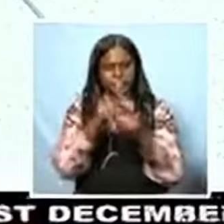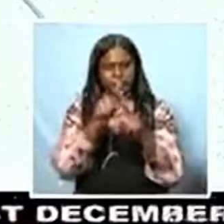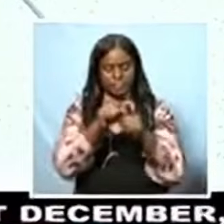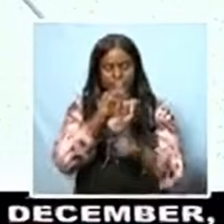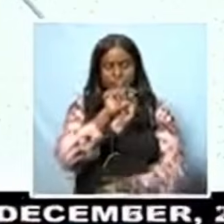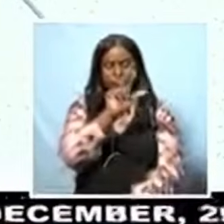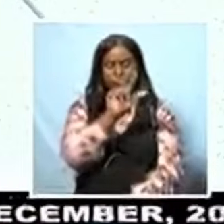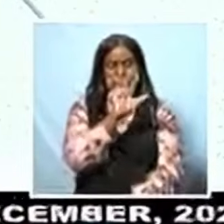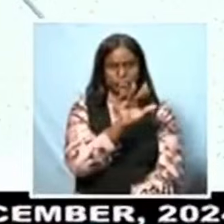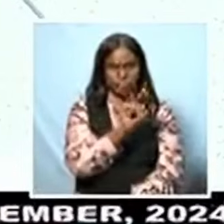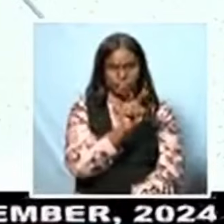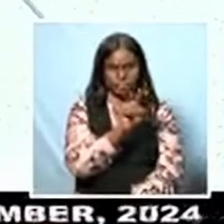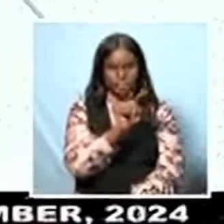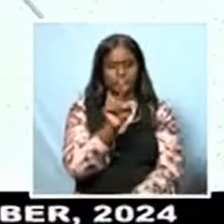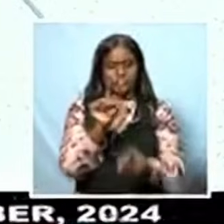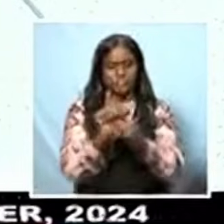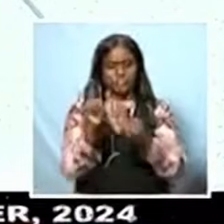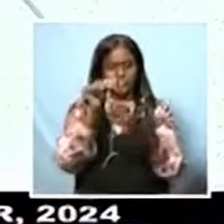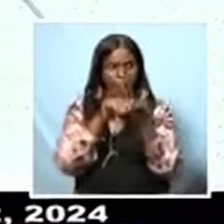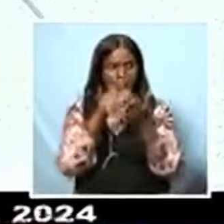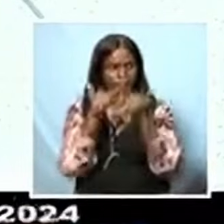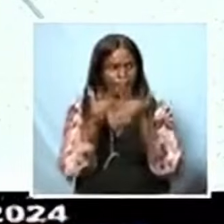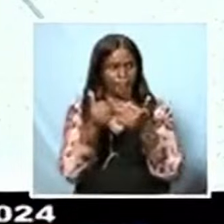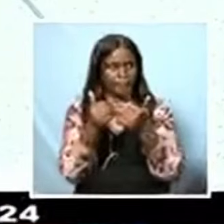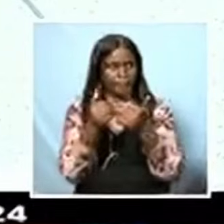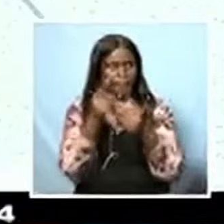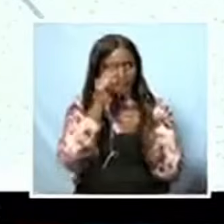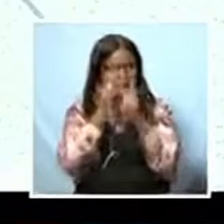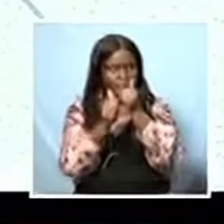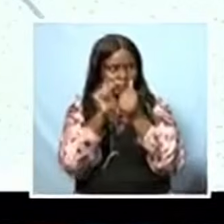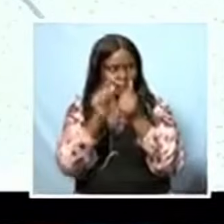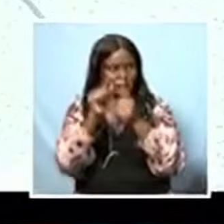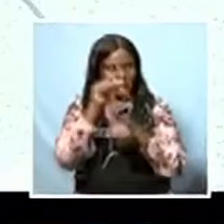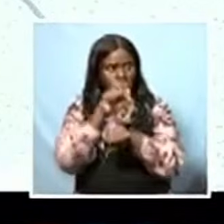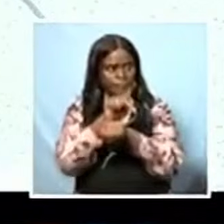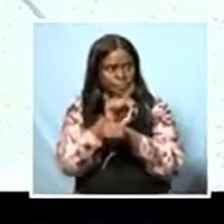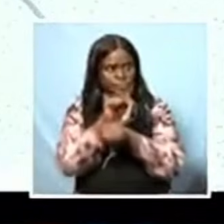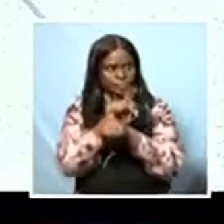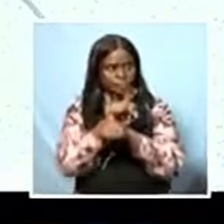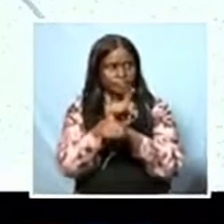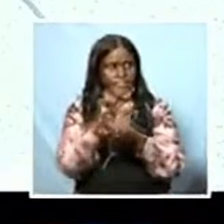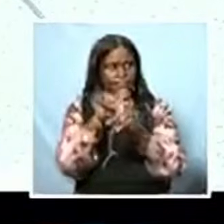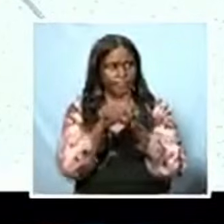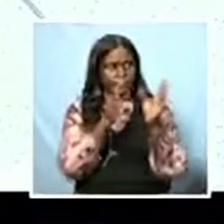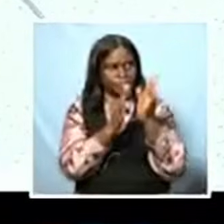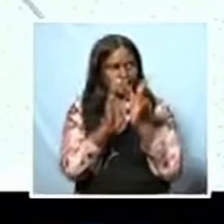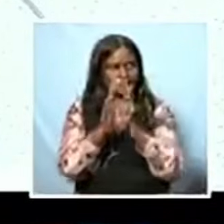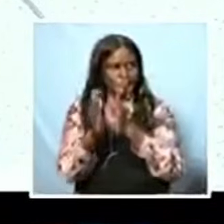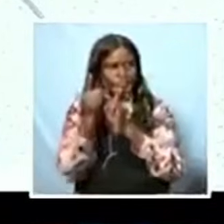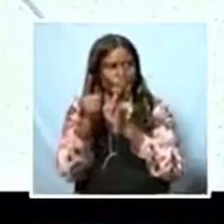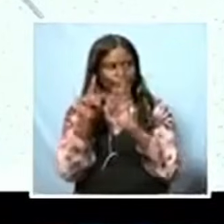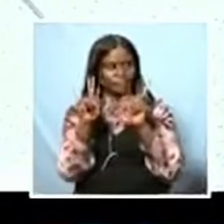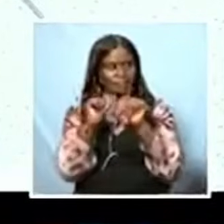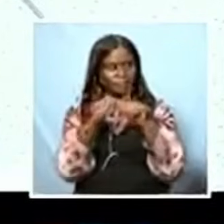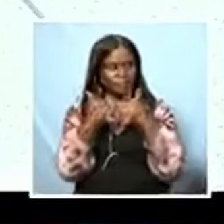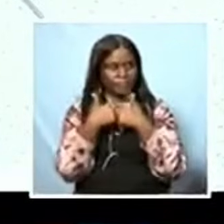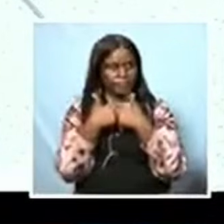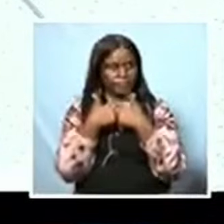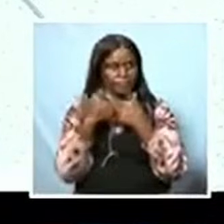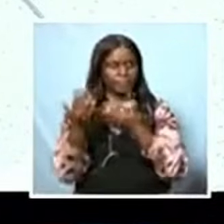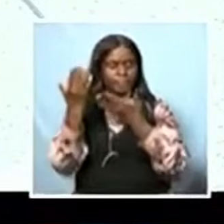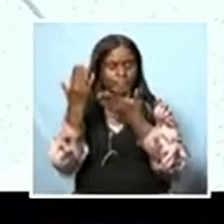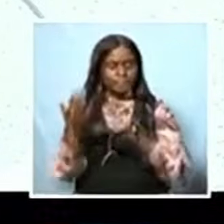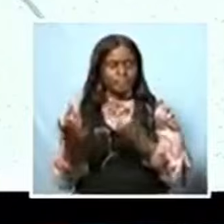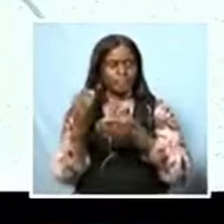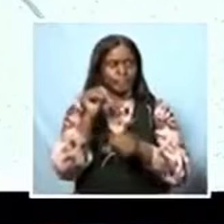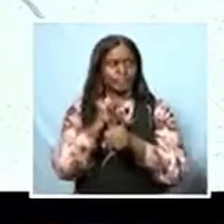2025. And then, since the project is so on phase 1, where we're doing the earthworks and